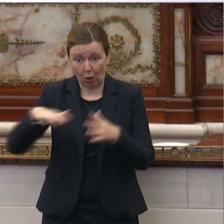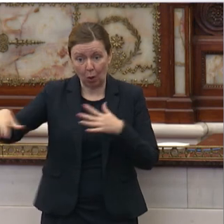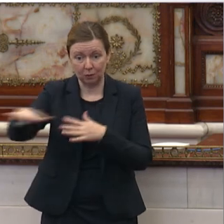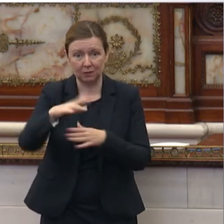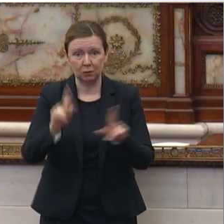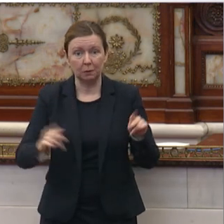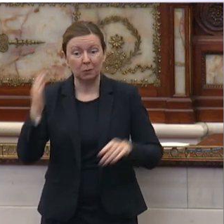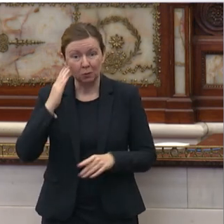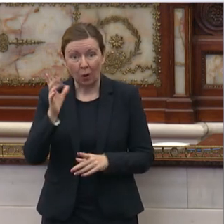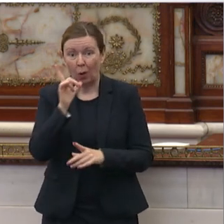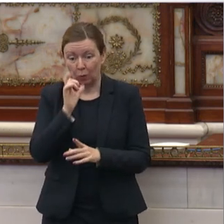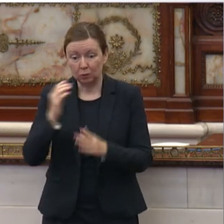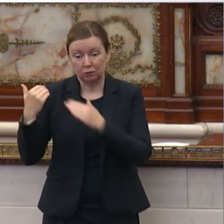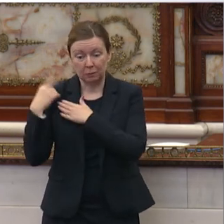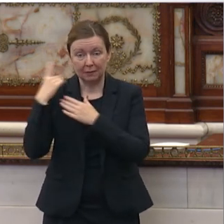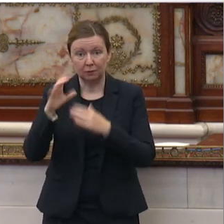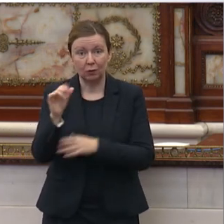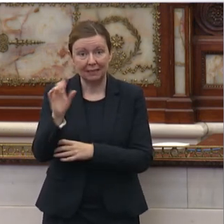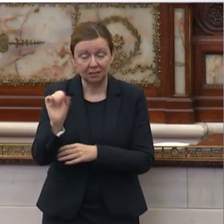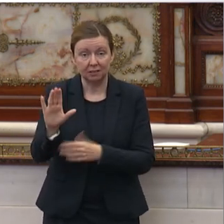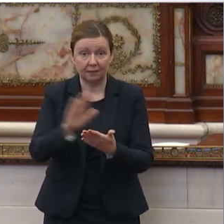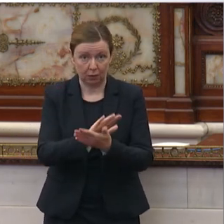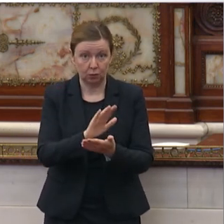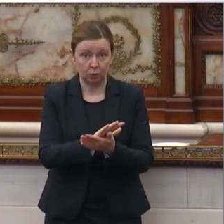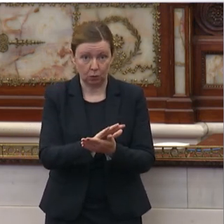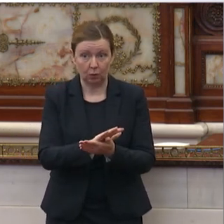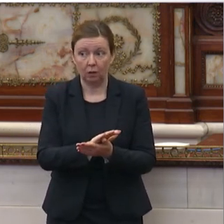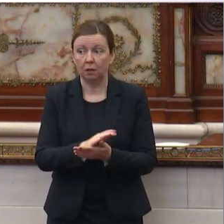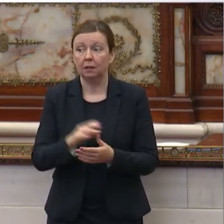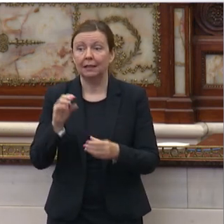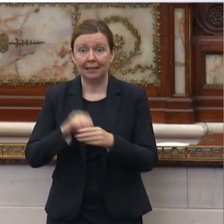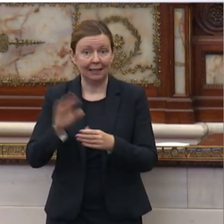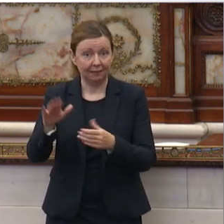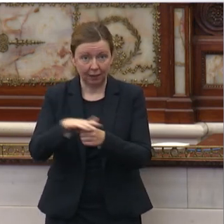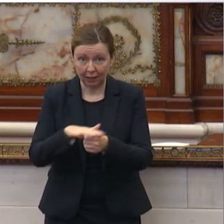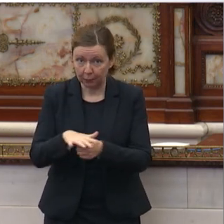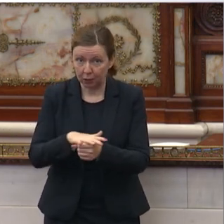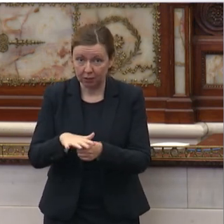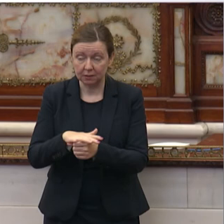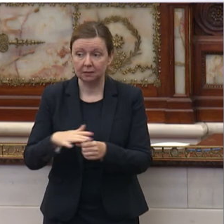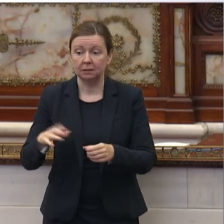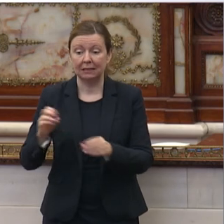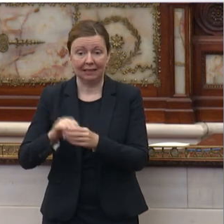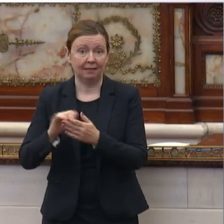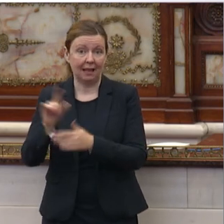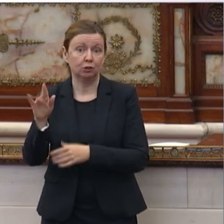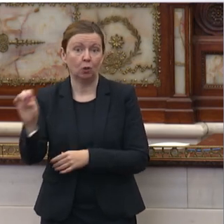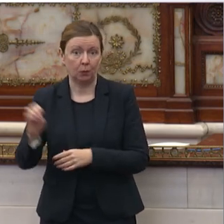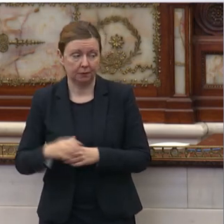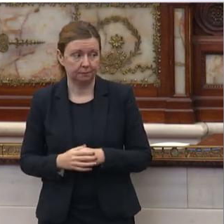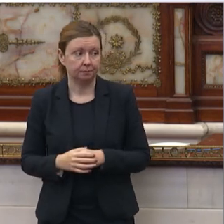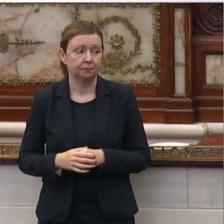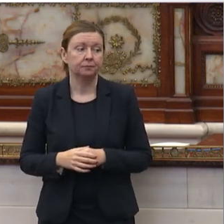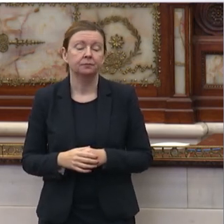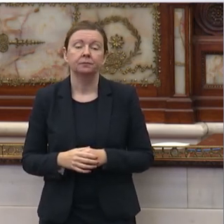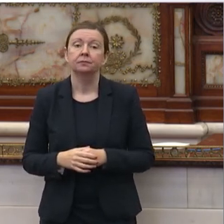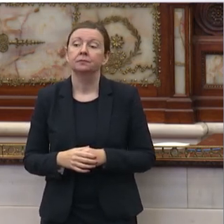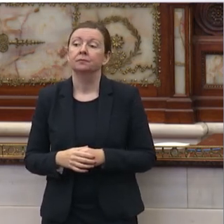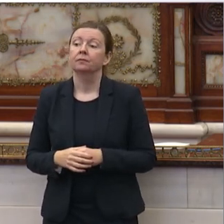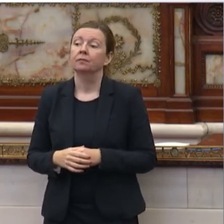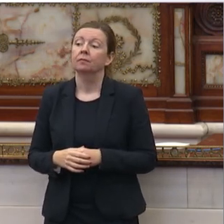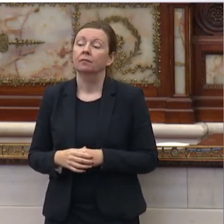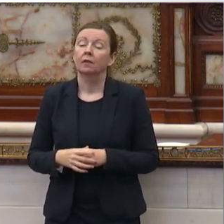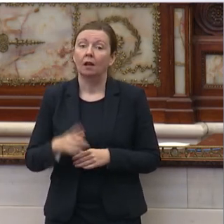is responsible for the conditions of their school in their neighborhoods in that zone. I